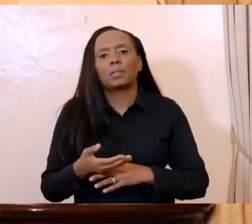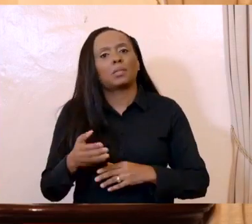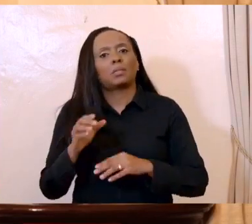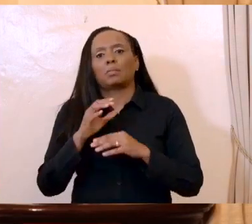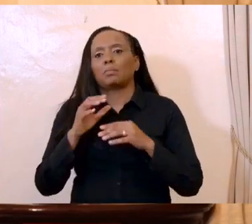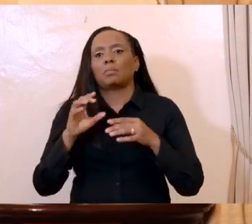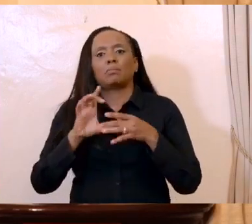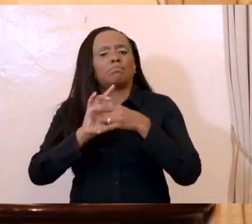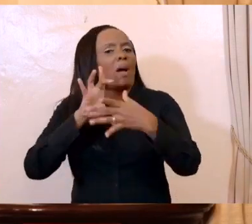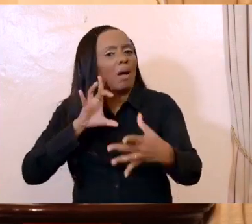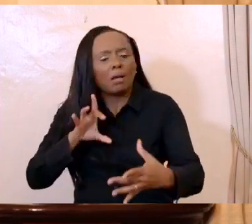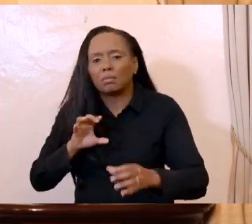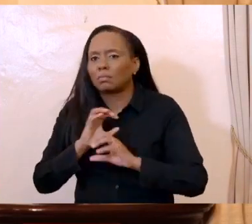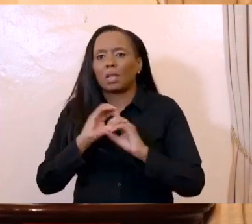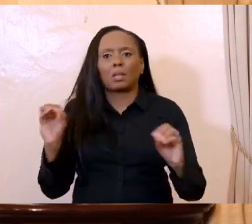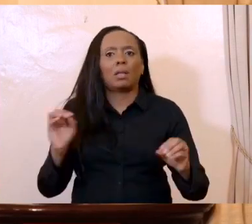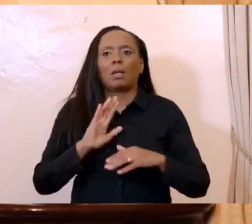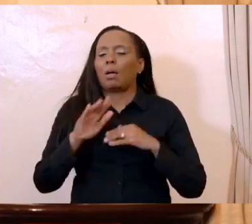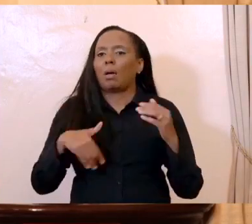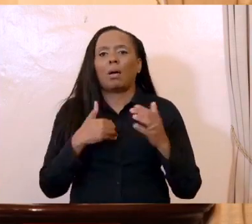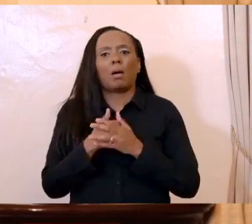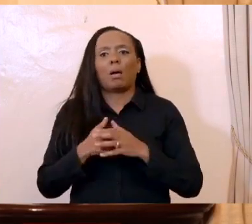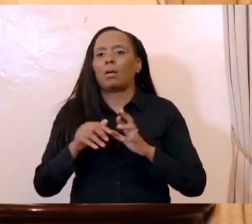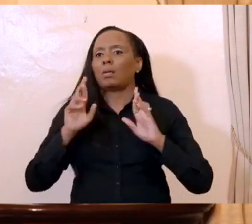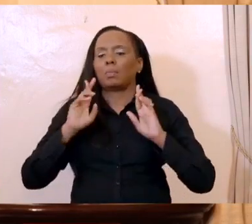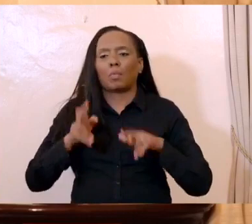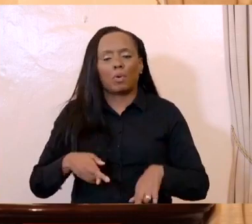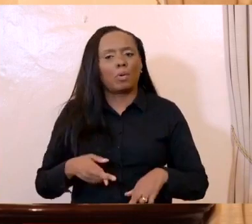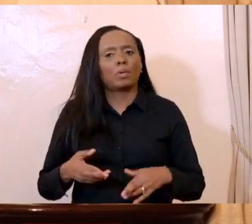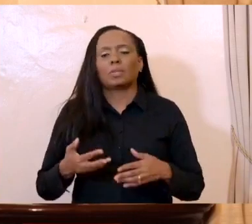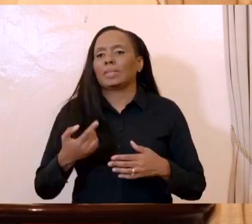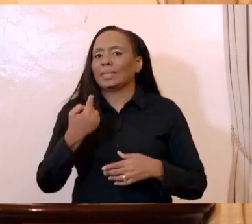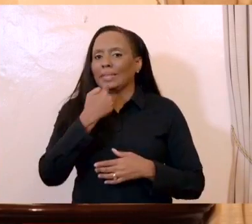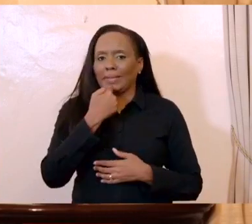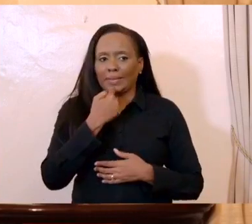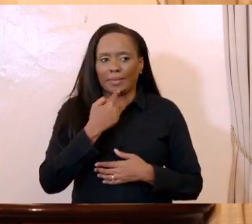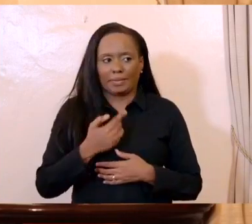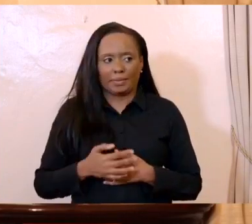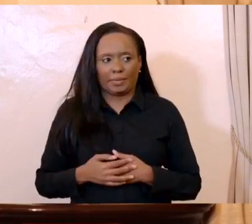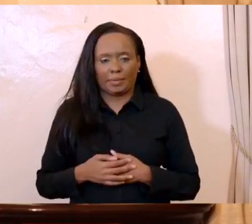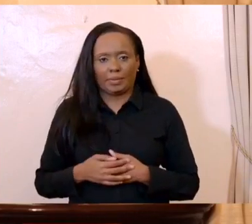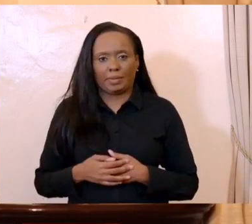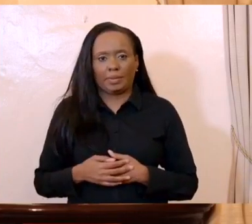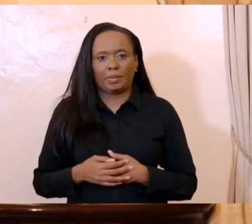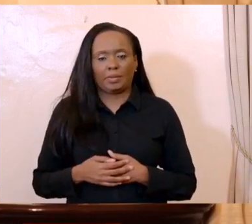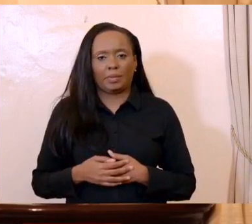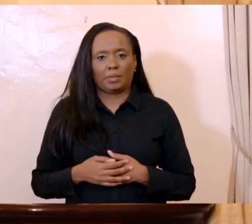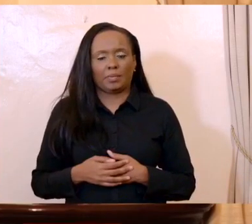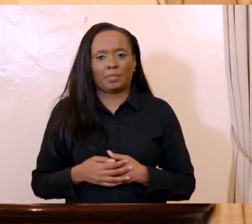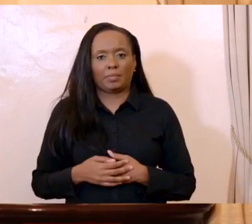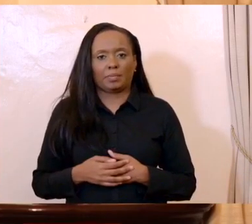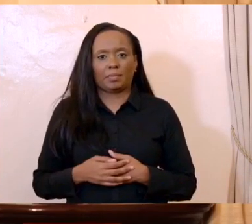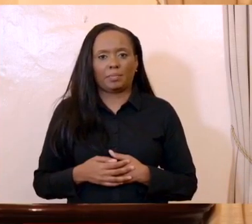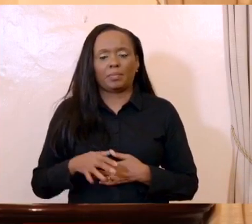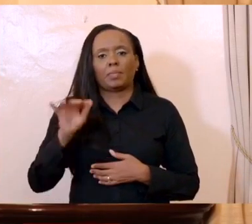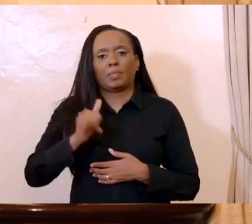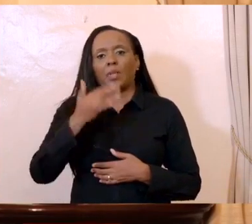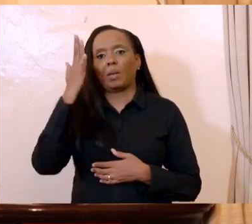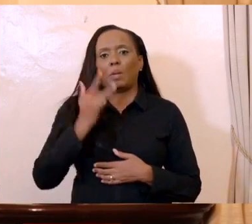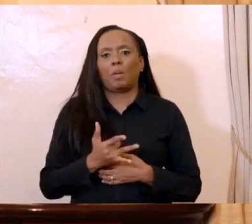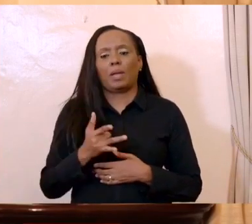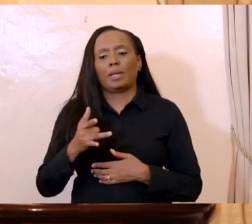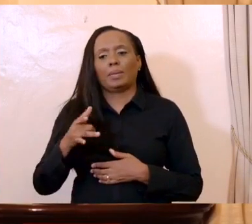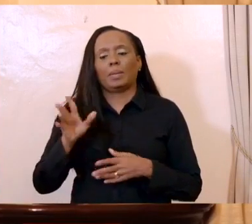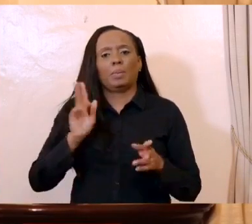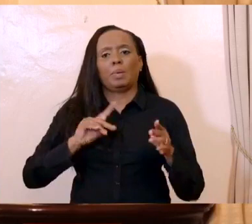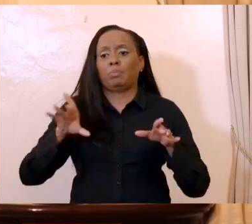report seriously. And that is borne out in the fact that we've been able to bring the rate of infection down, and we